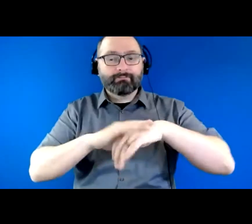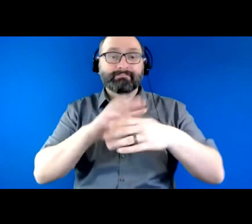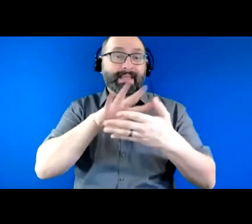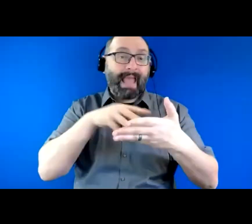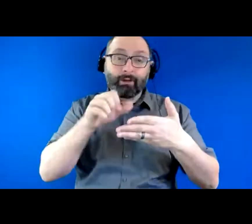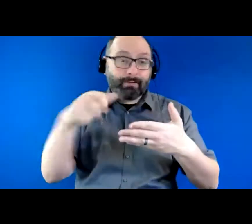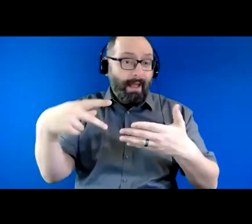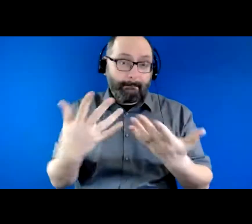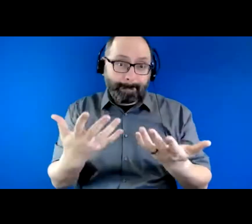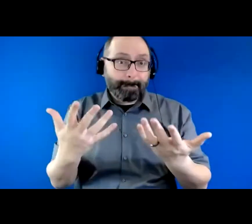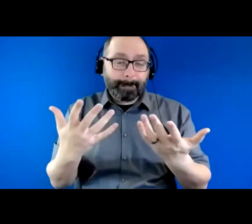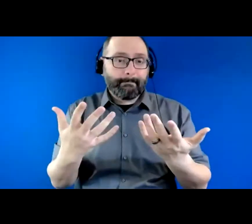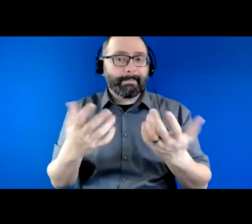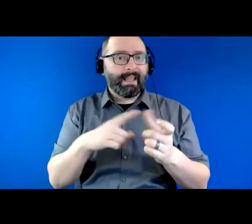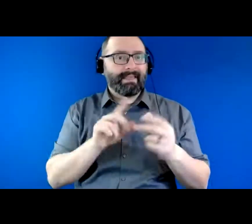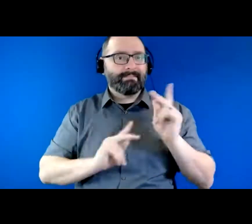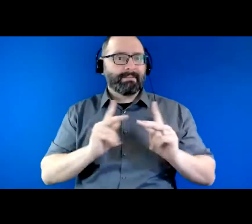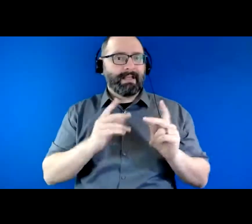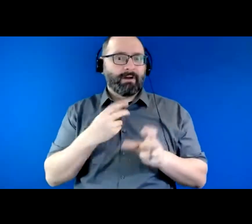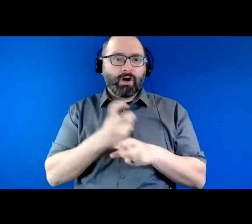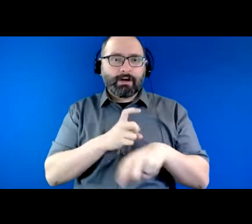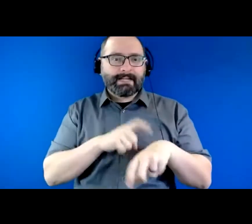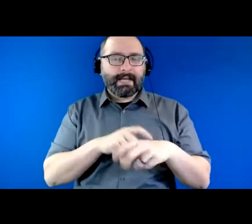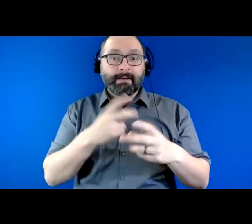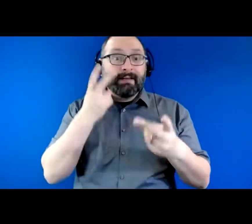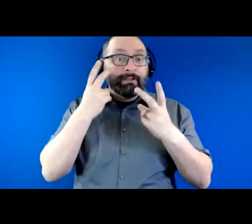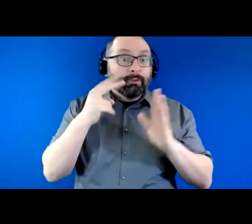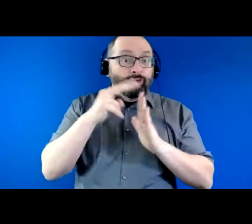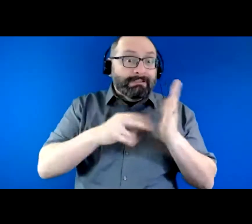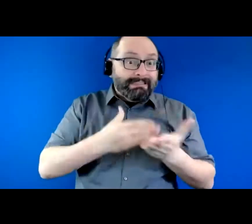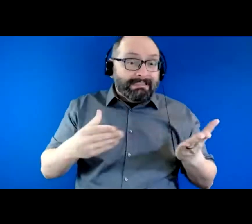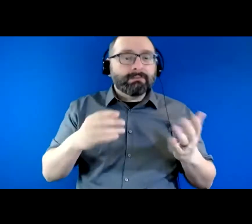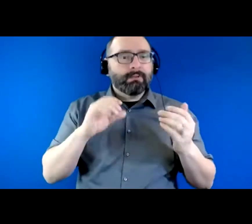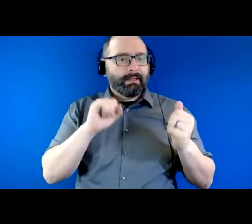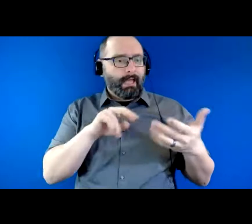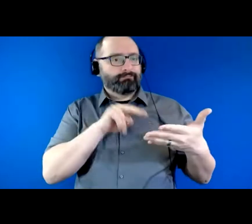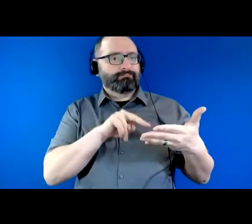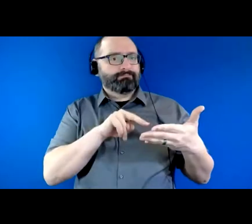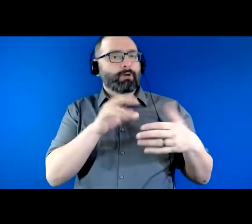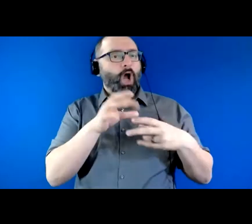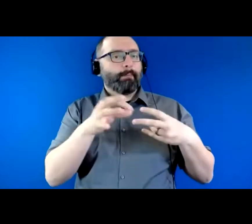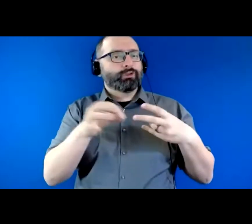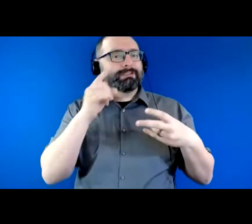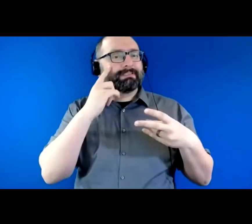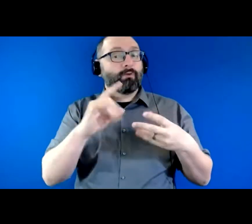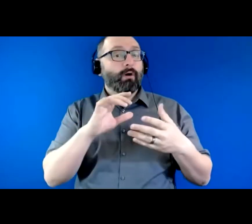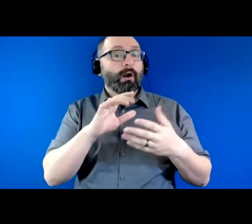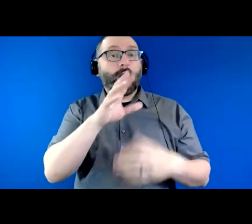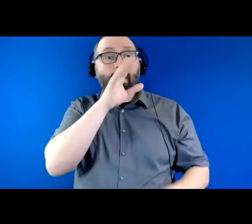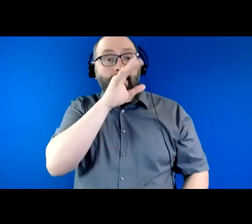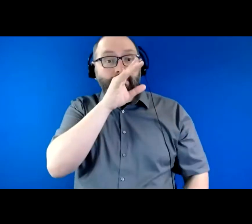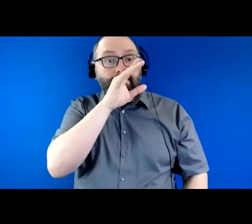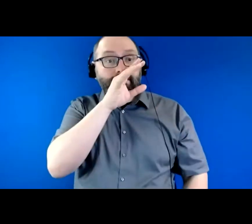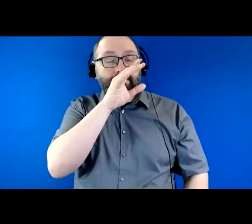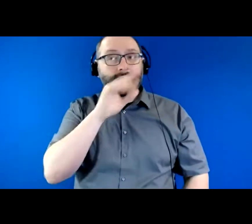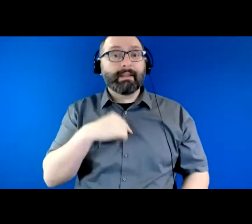app. And if people have a hard time, say like visually reading things, they can have options for it to be an auditory option where they're hearing